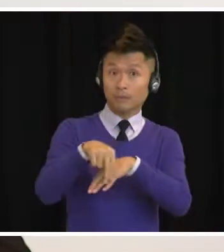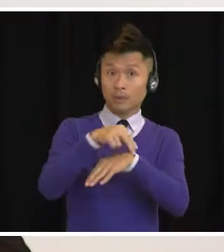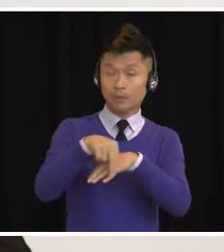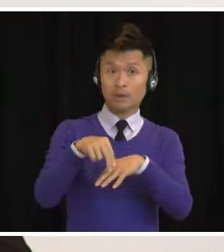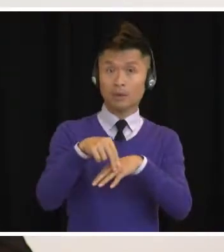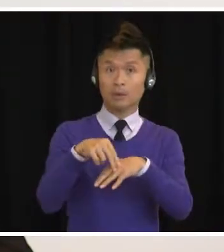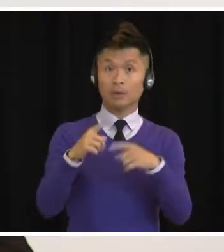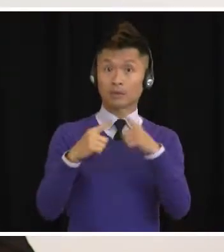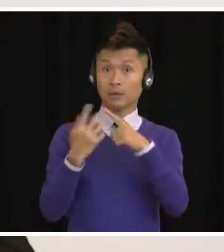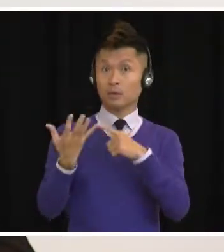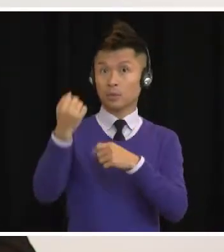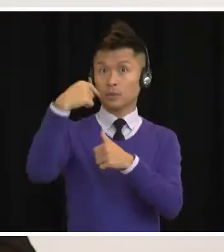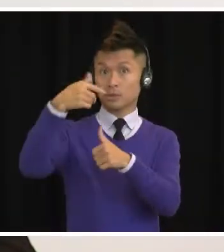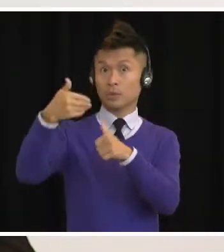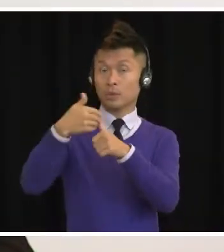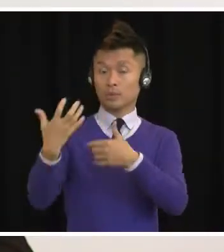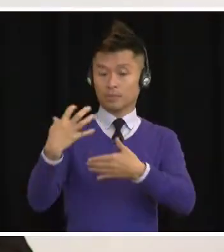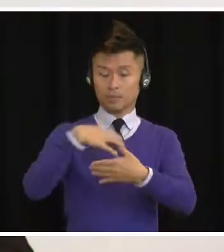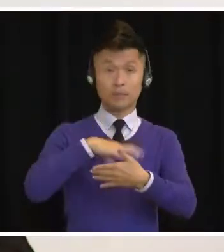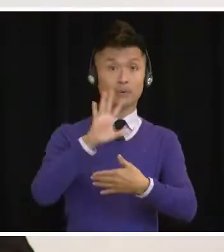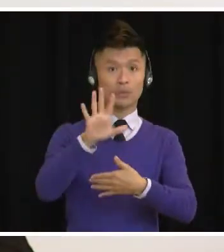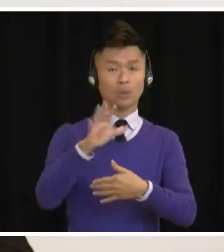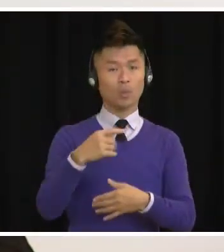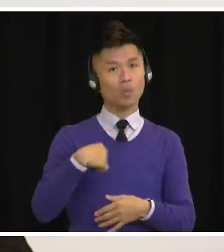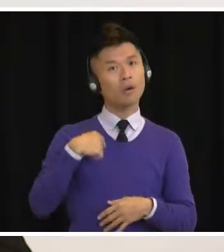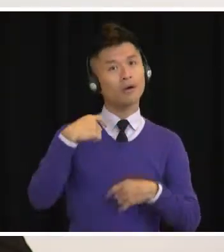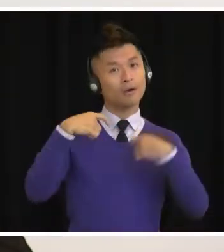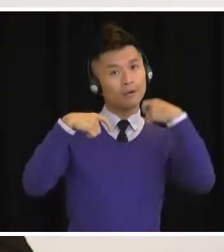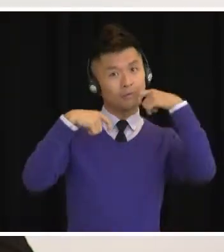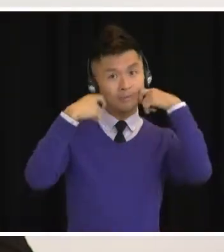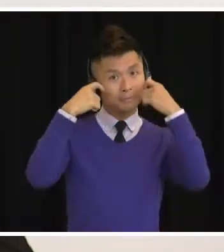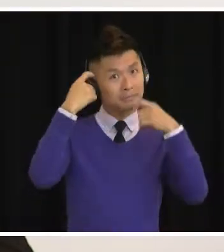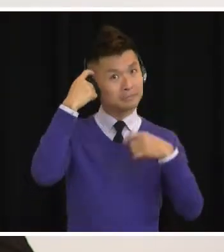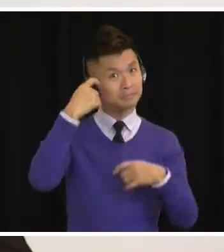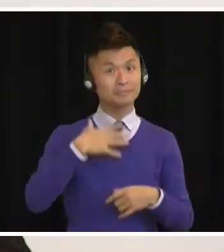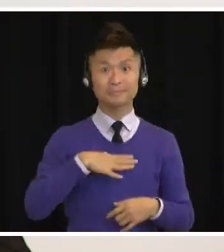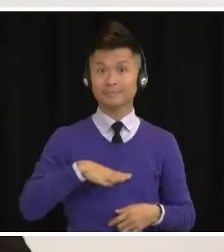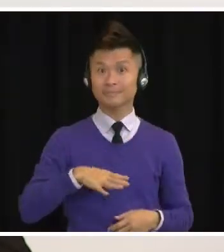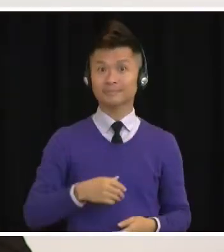understand, speaking about human rights education,